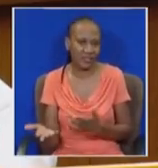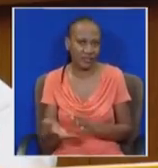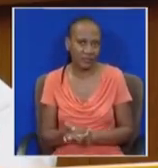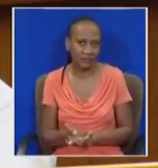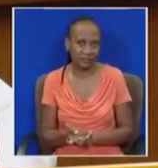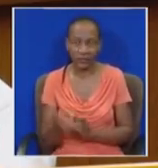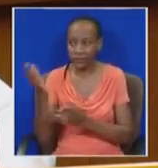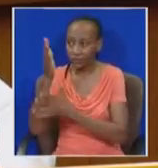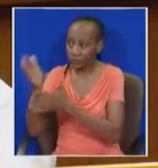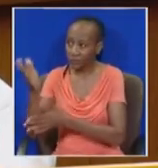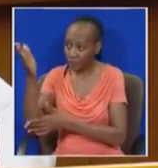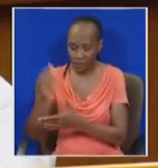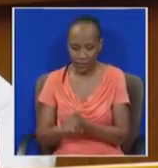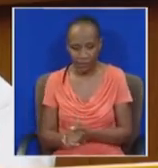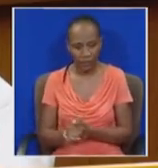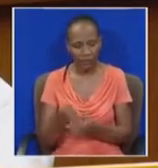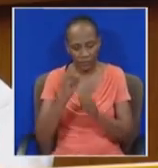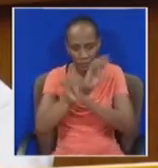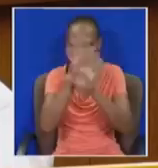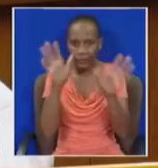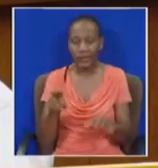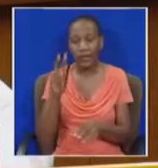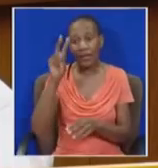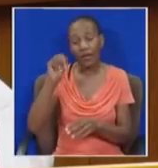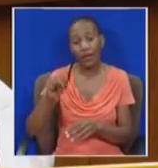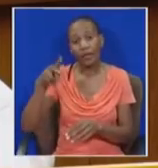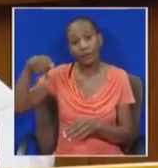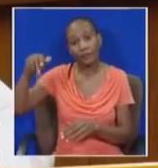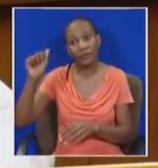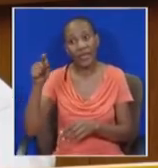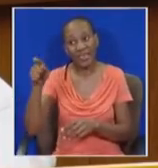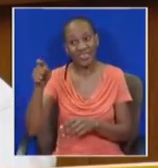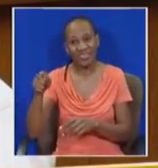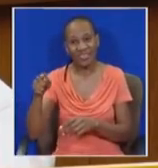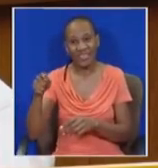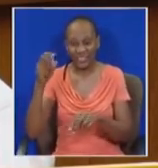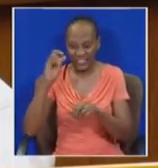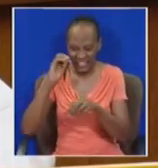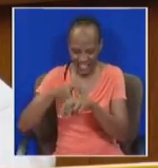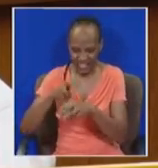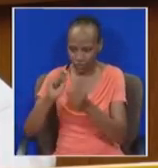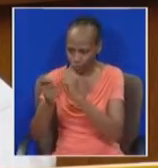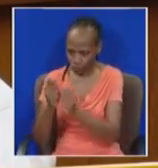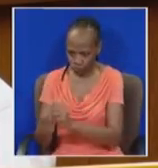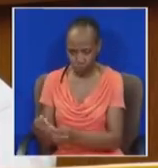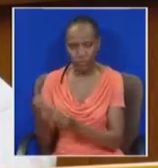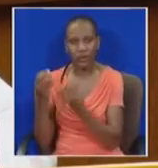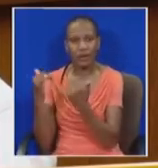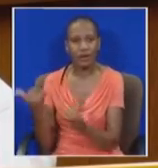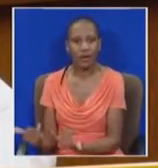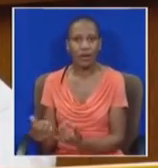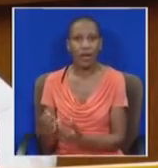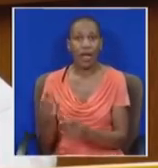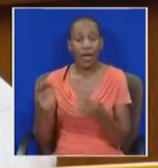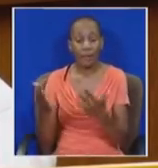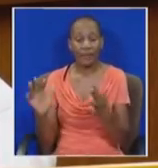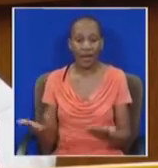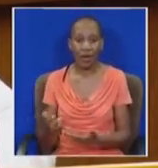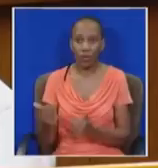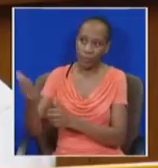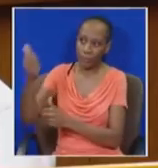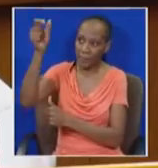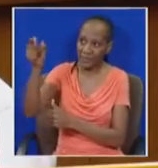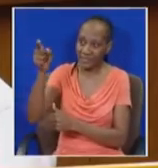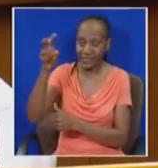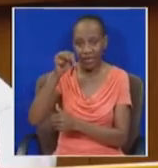Honourable Speaker, it is clear that the independence of the NPA needs to be restored. This can only happen when the head of the NPA is